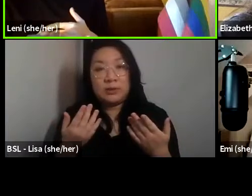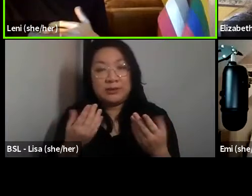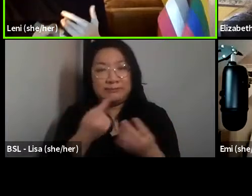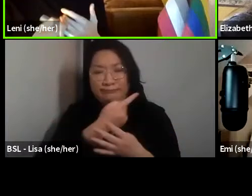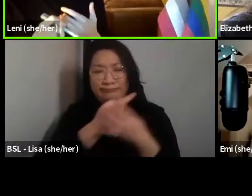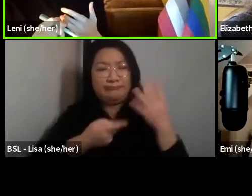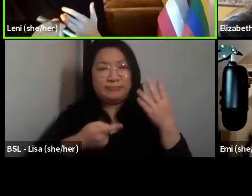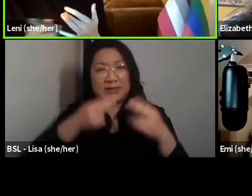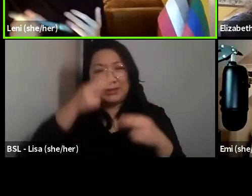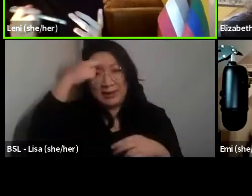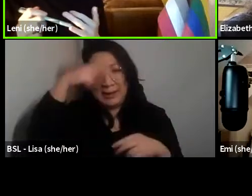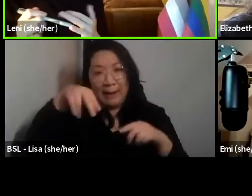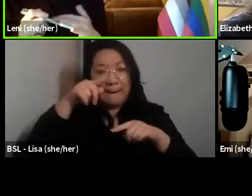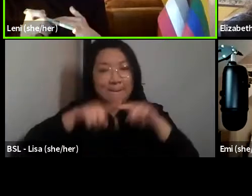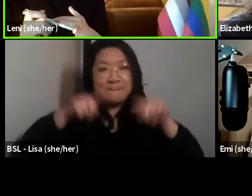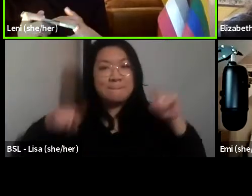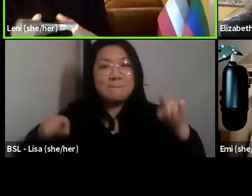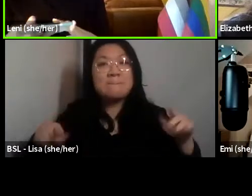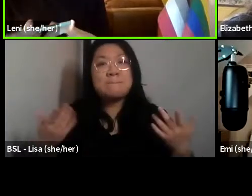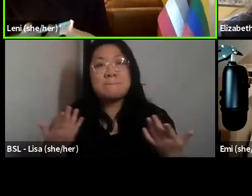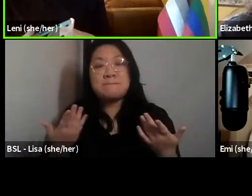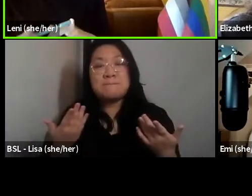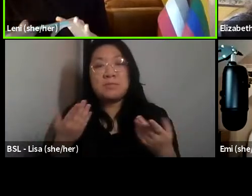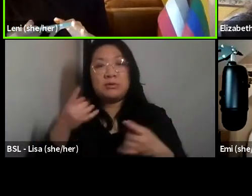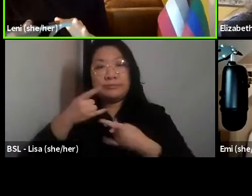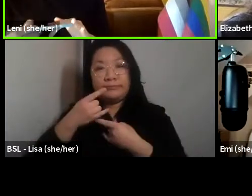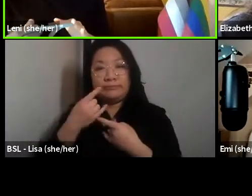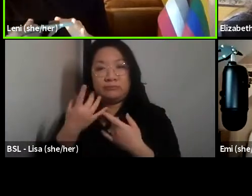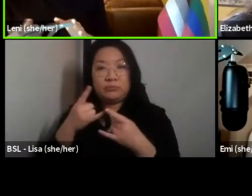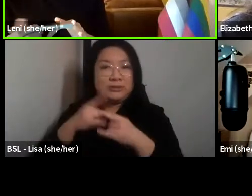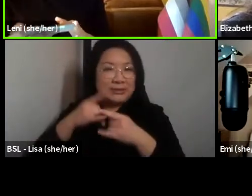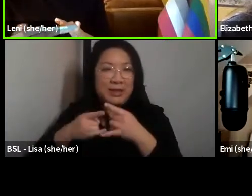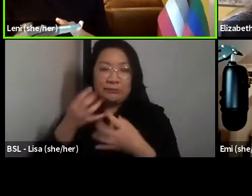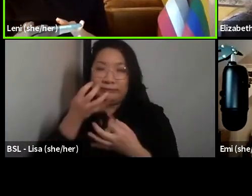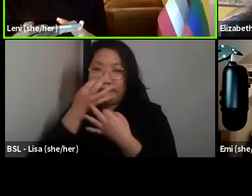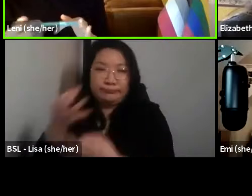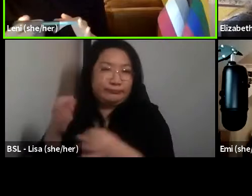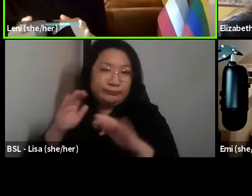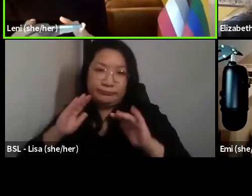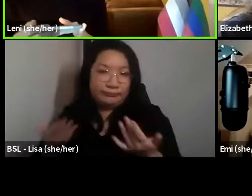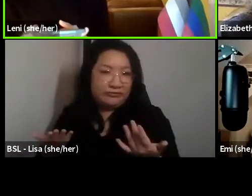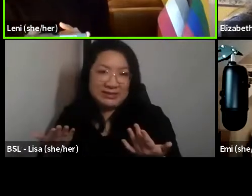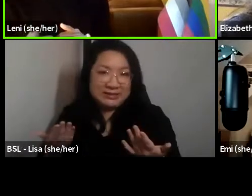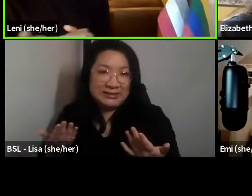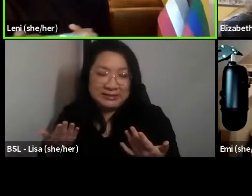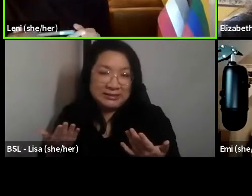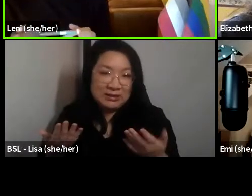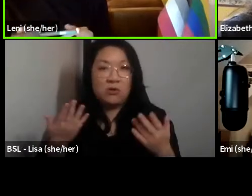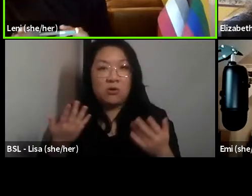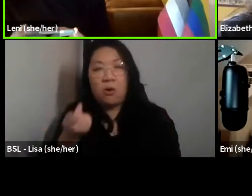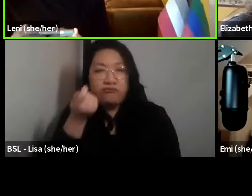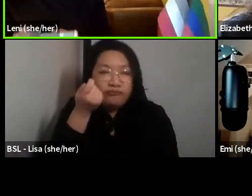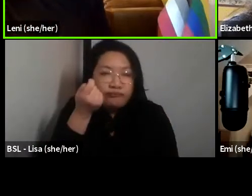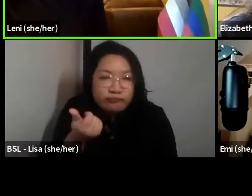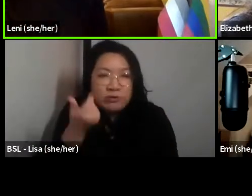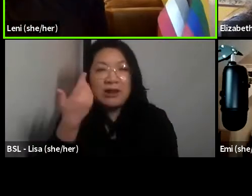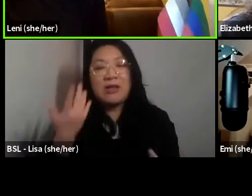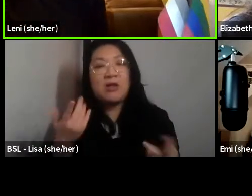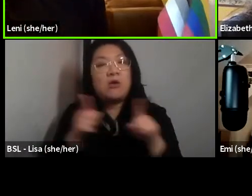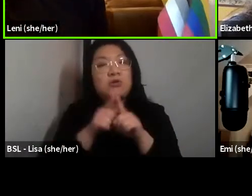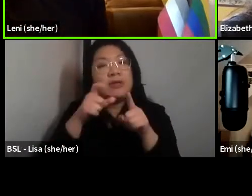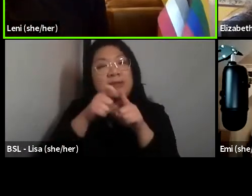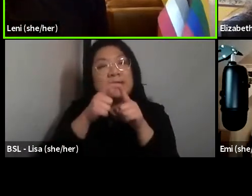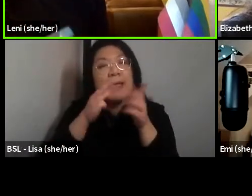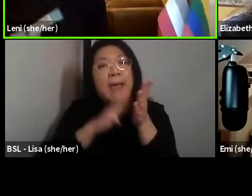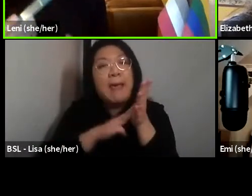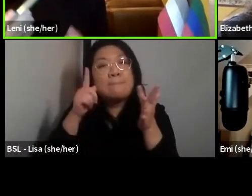so for people who don't experience sexual attraction, grey sexuals for people who experience sexual attraction very rarely, and demisexuals